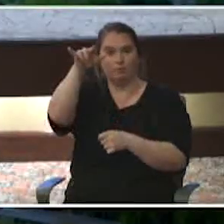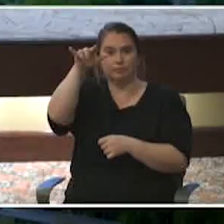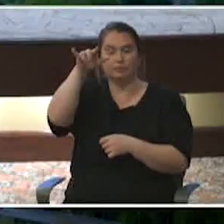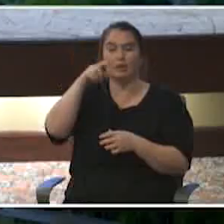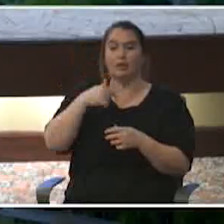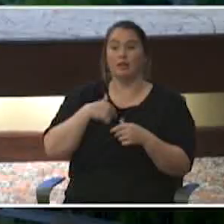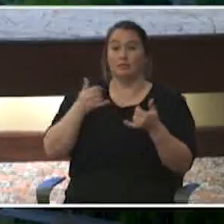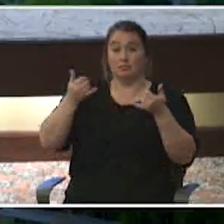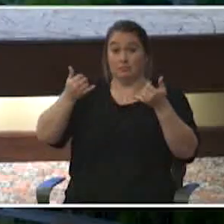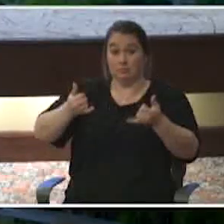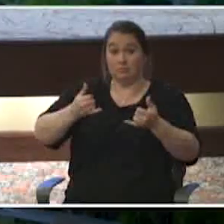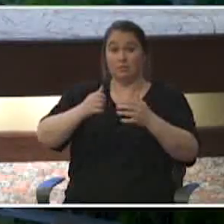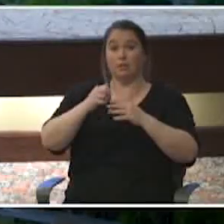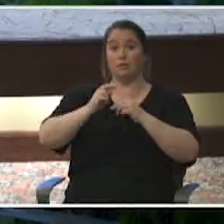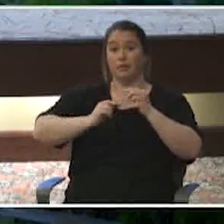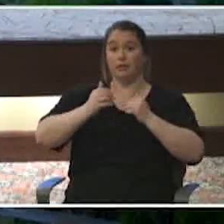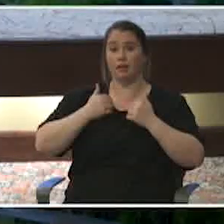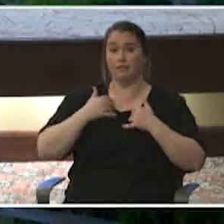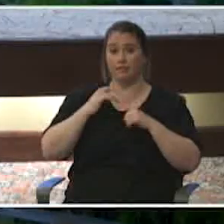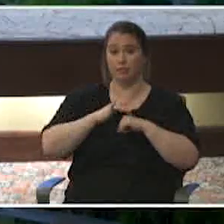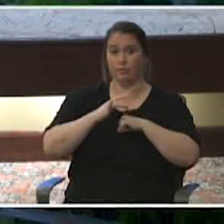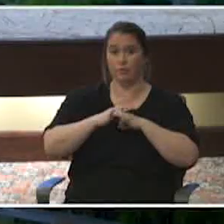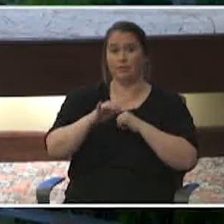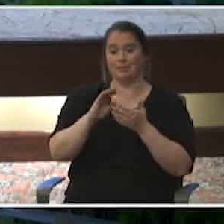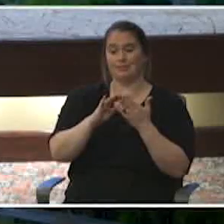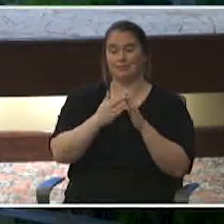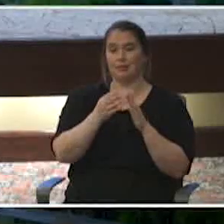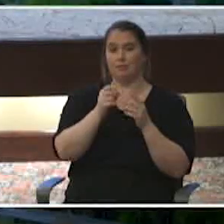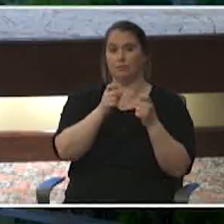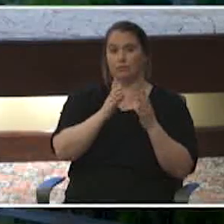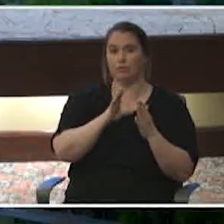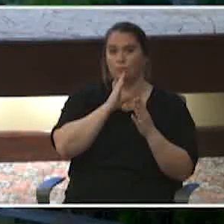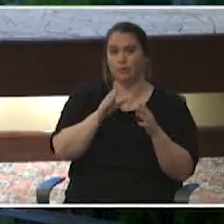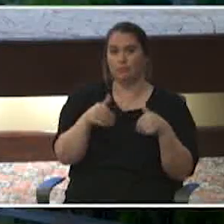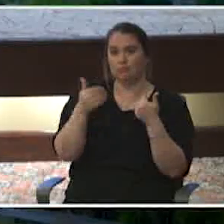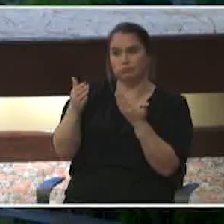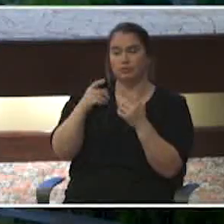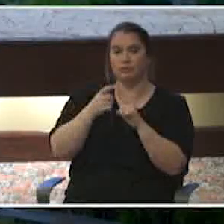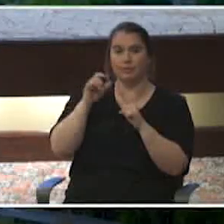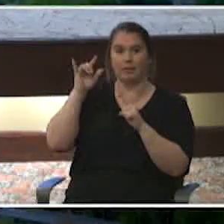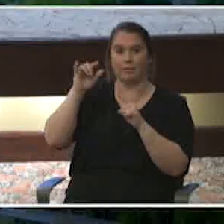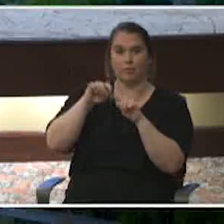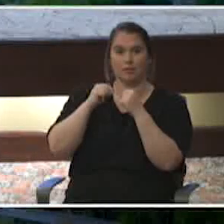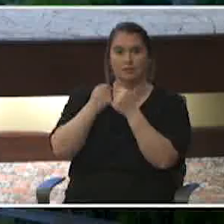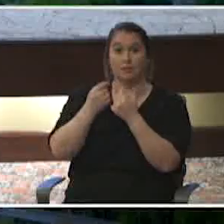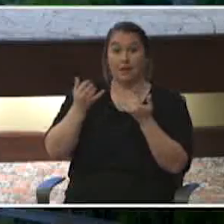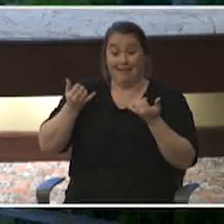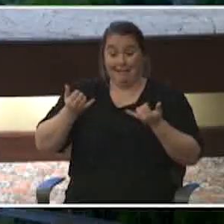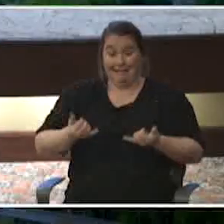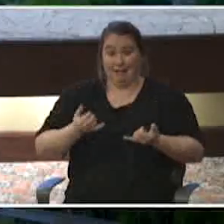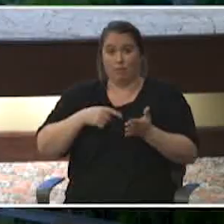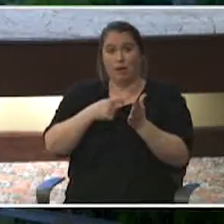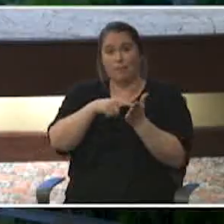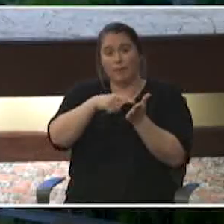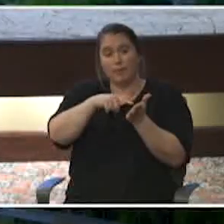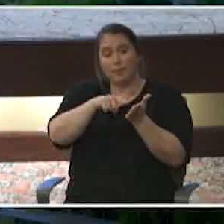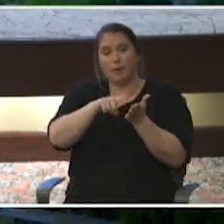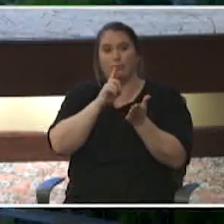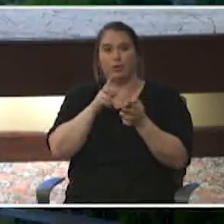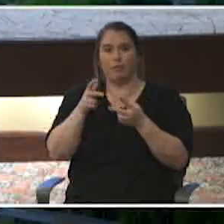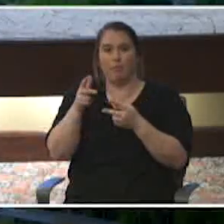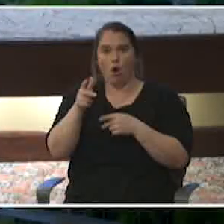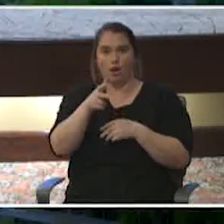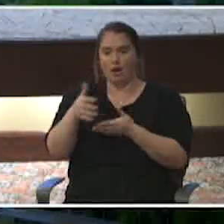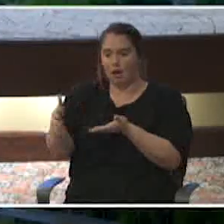existing infrastructure identified by Assistant City Manager Blue Kostelich and the airport team. To date, expense reduction, parking revenue, and new revenue